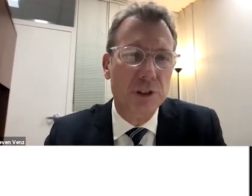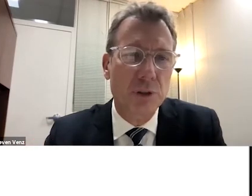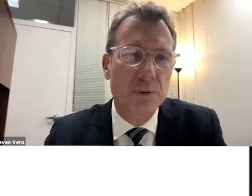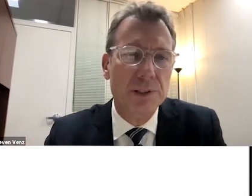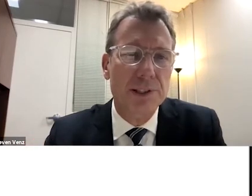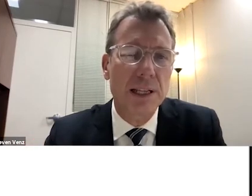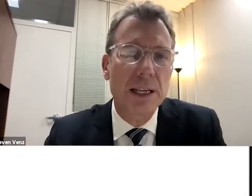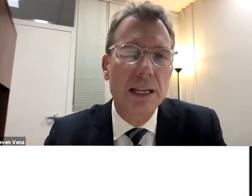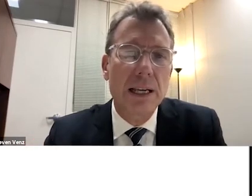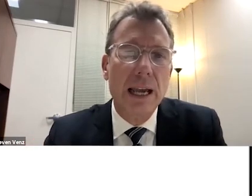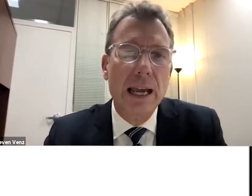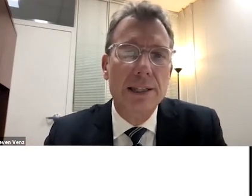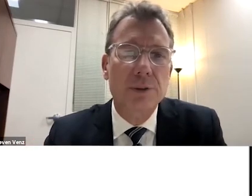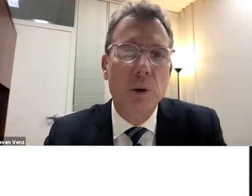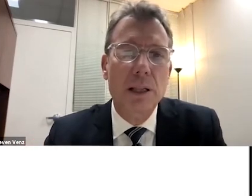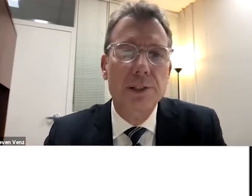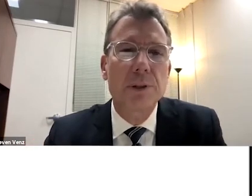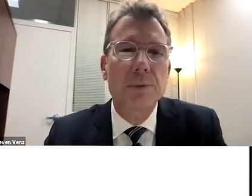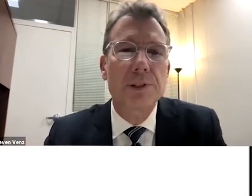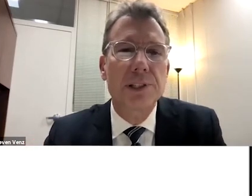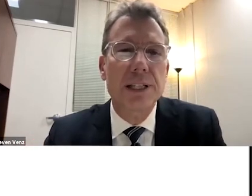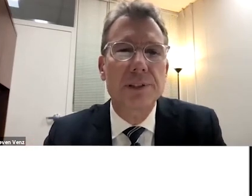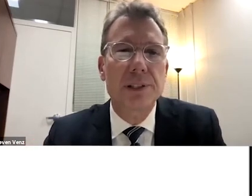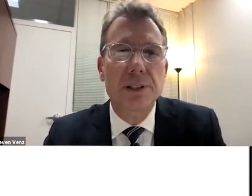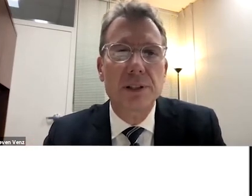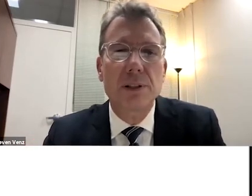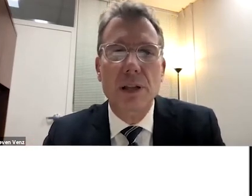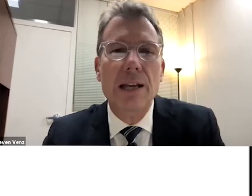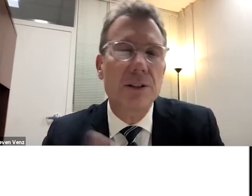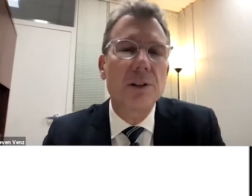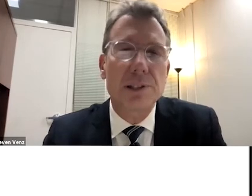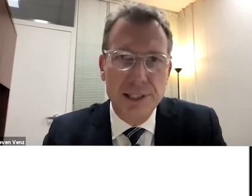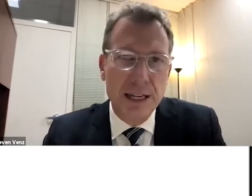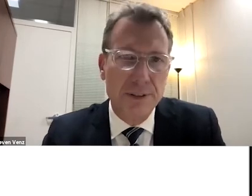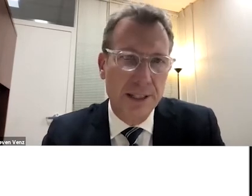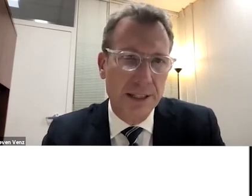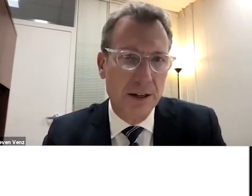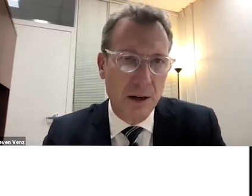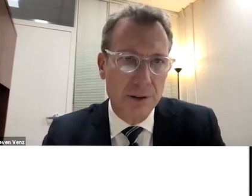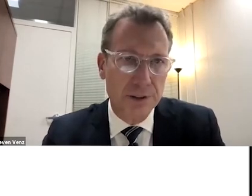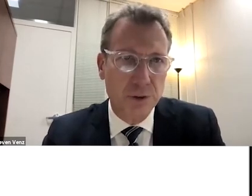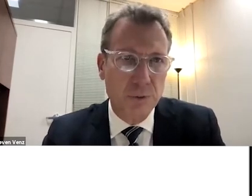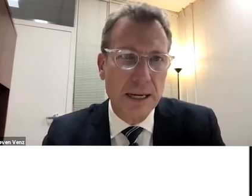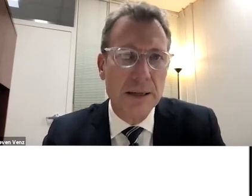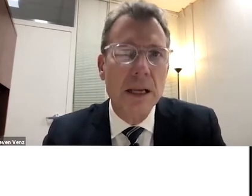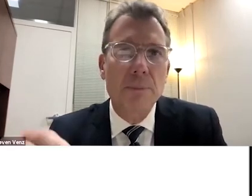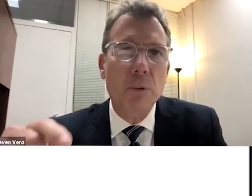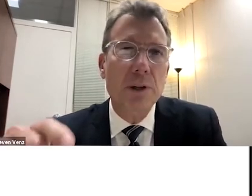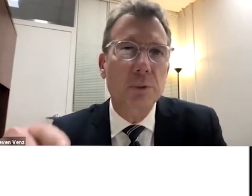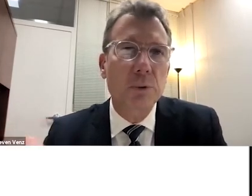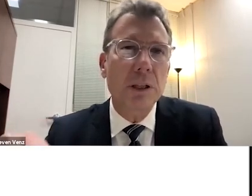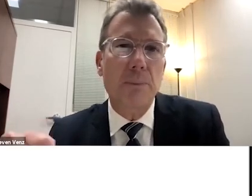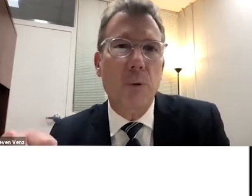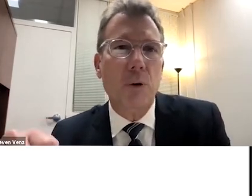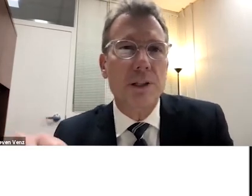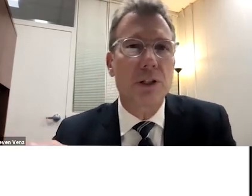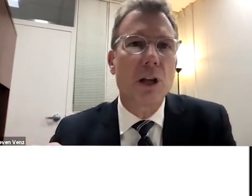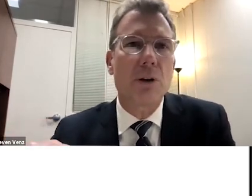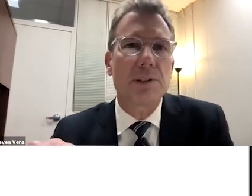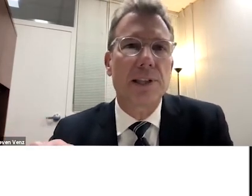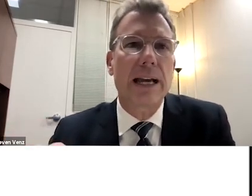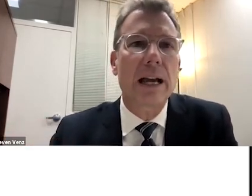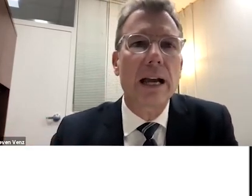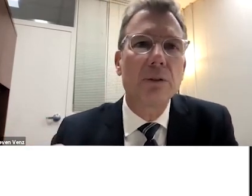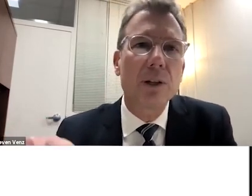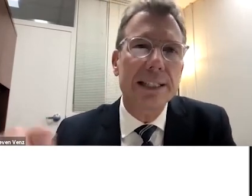from the students, as well as we received, you could see everything there on the screen. But what's really important to